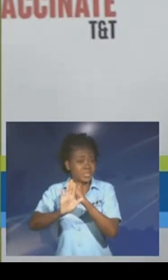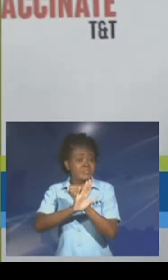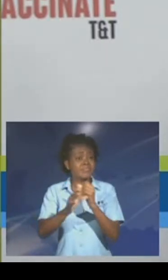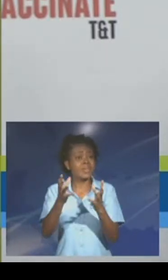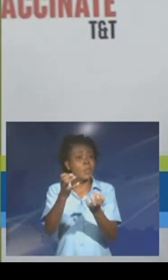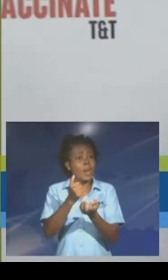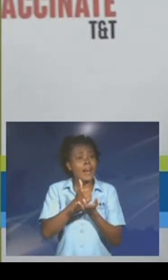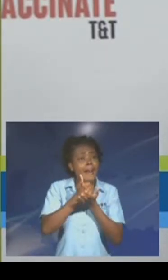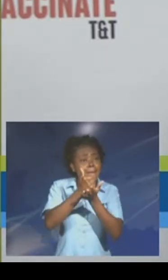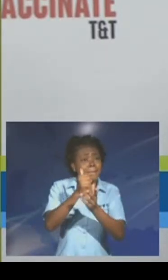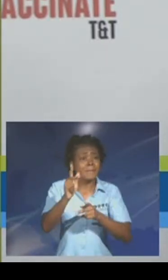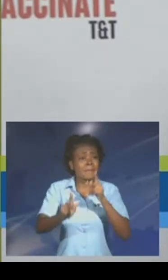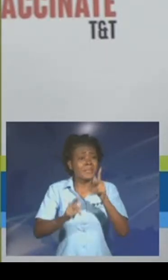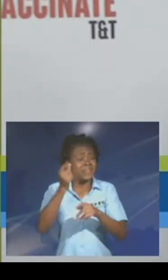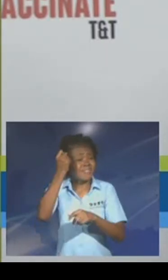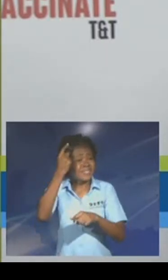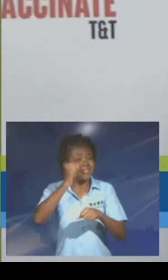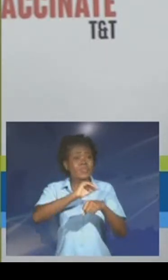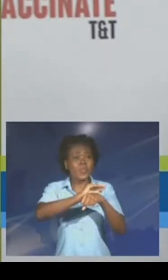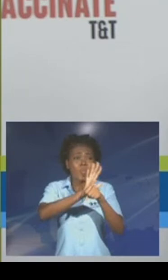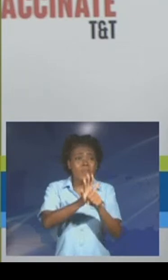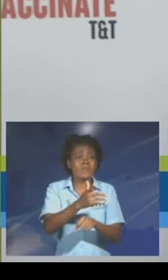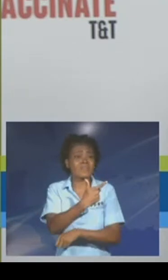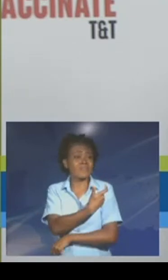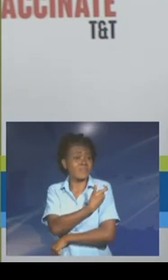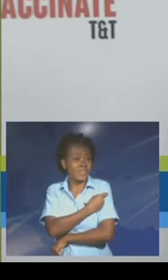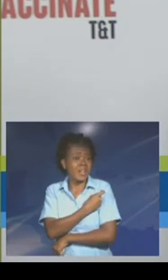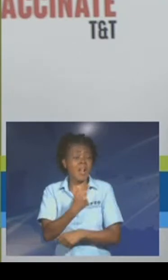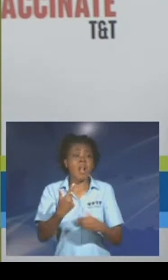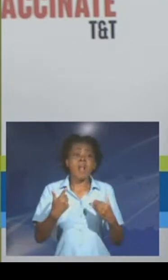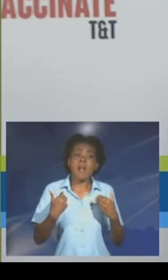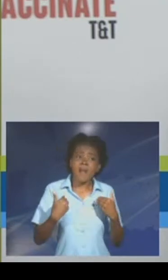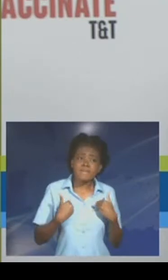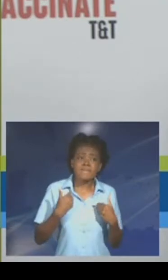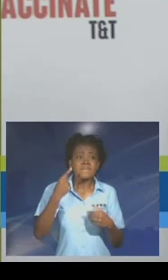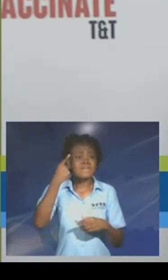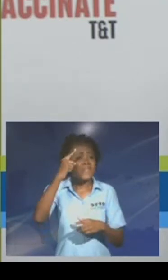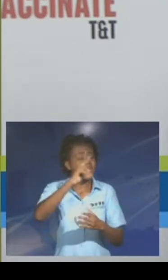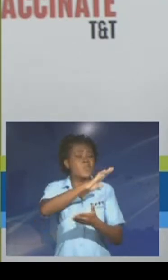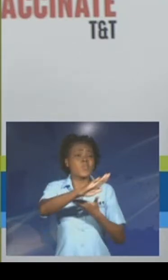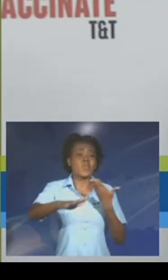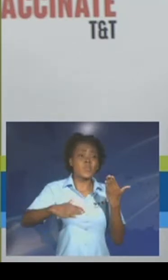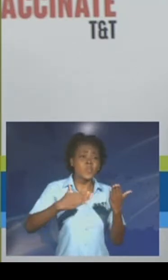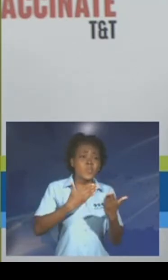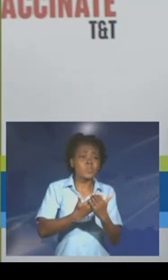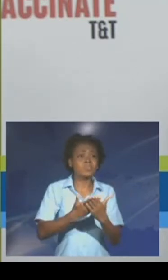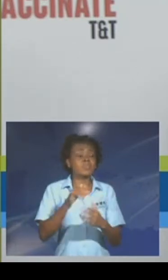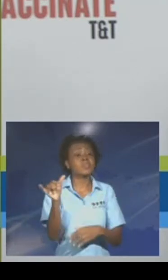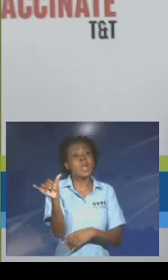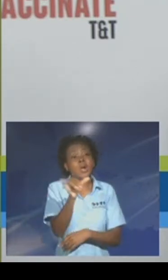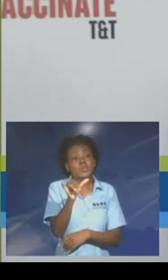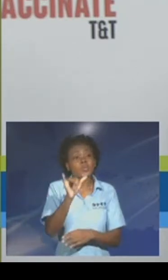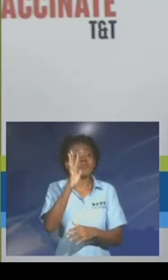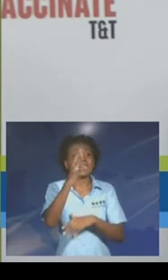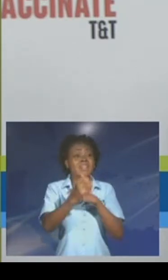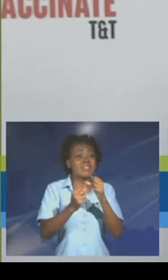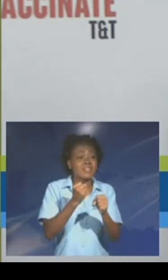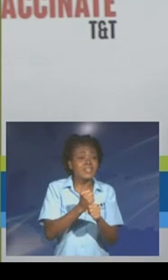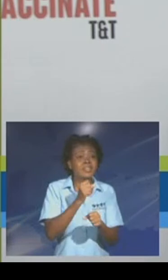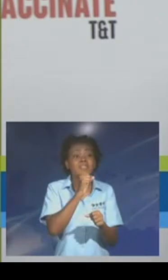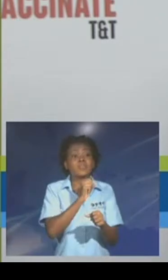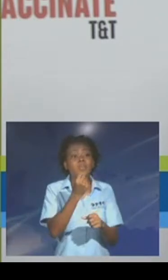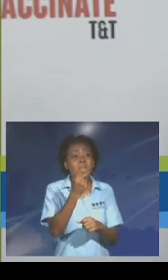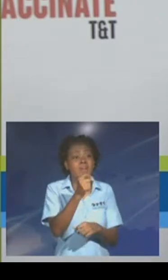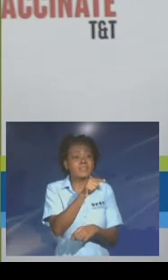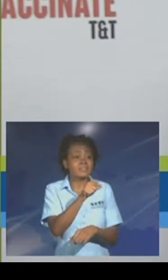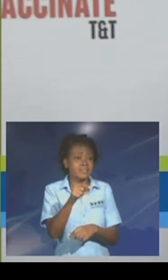for everyone 5 years of age and above. If you have not received your COVID-19 vaccine, please get yours